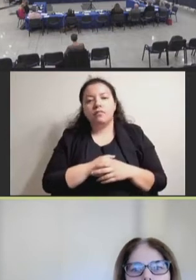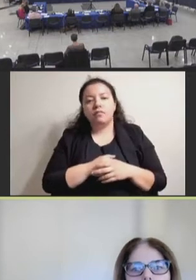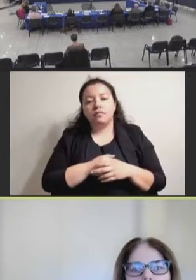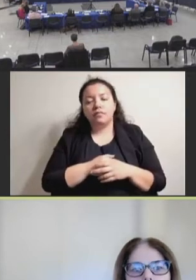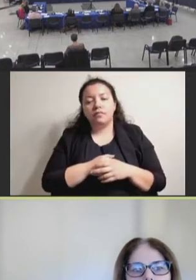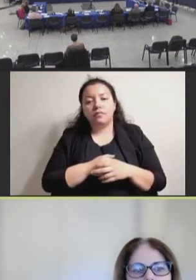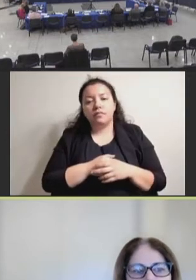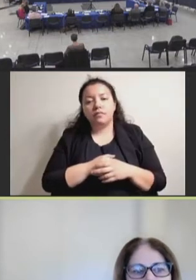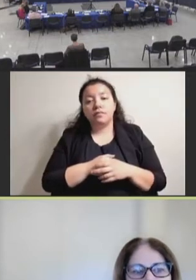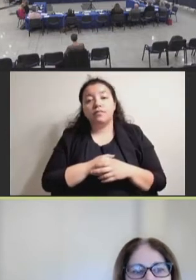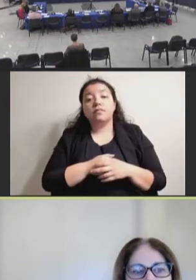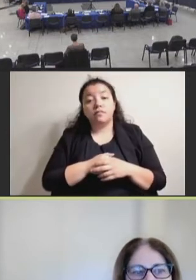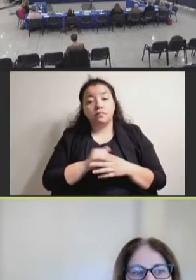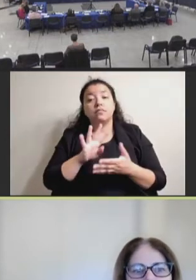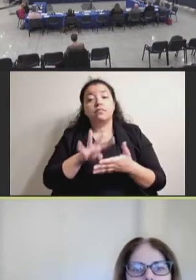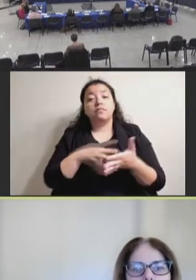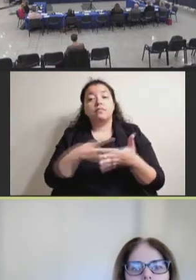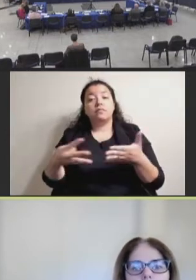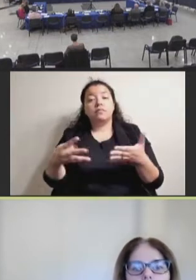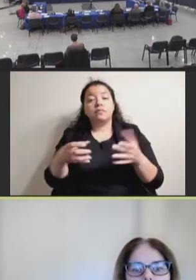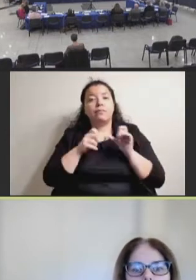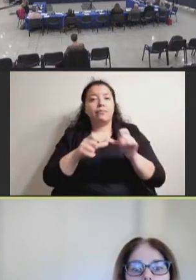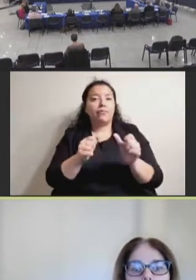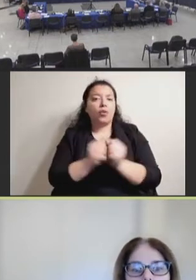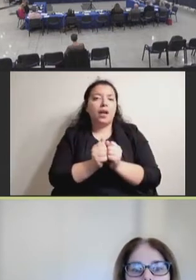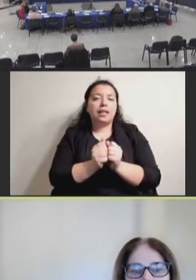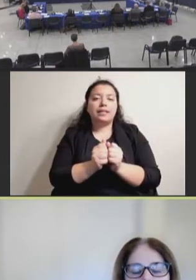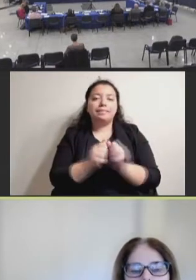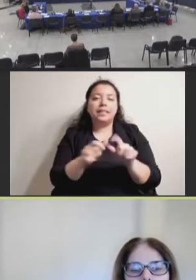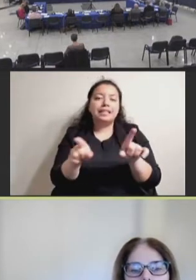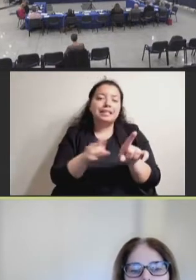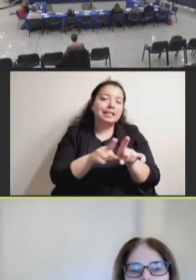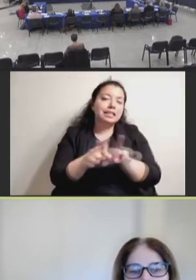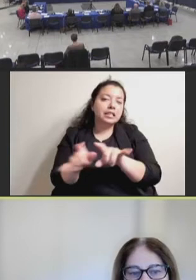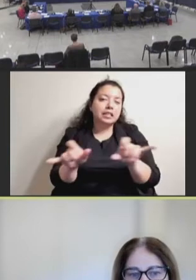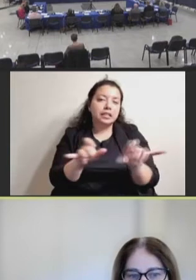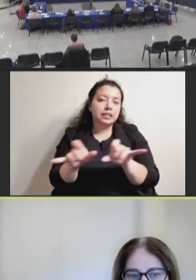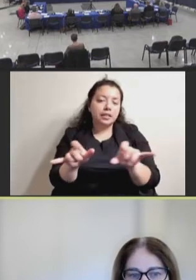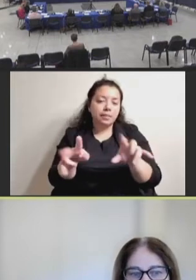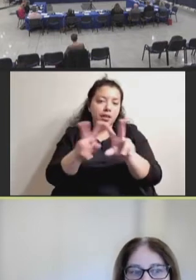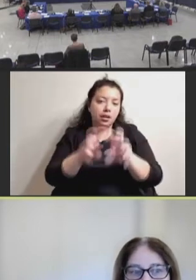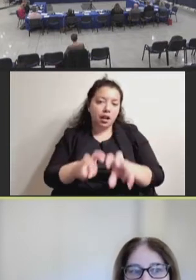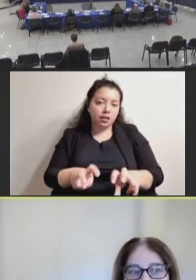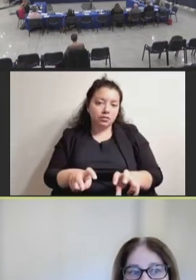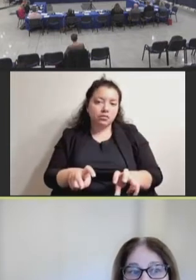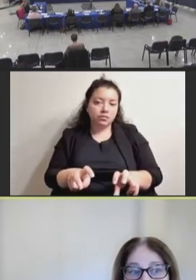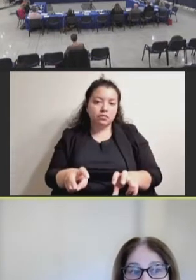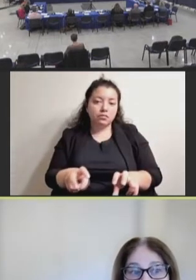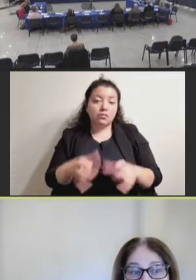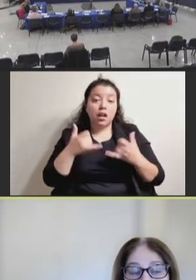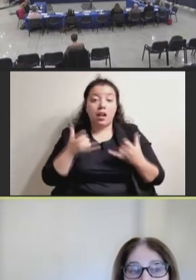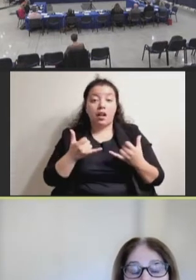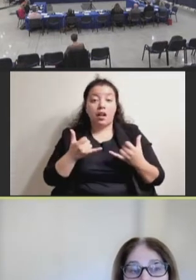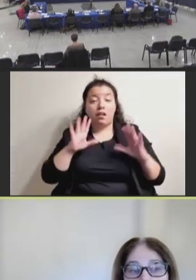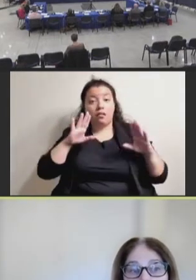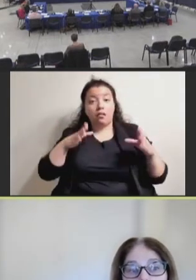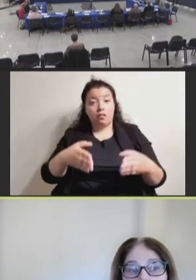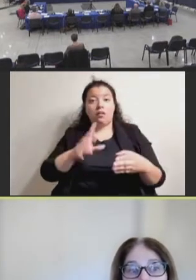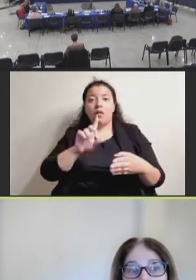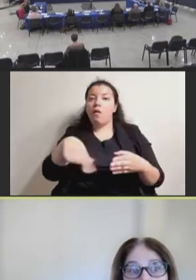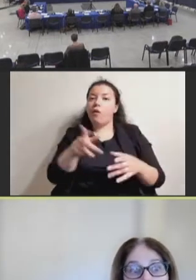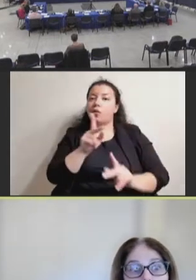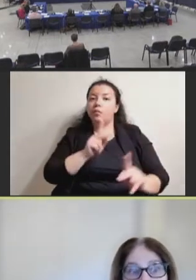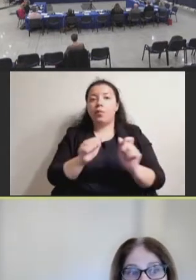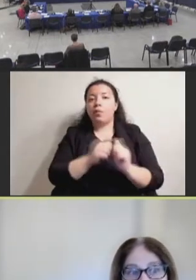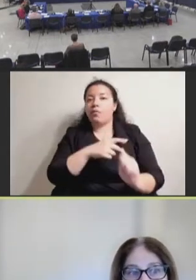So we do a similar analysis. Again, this is a vaccinated concurrent comparators. We're only comparing vaccinated individuals to other